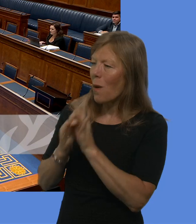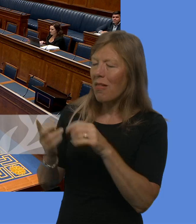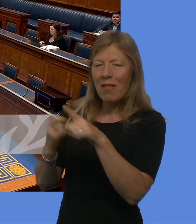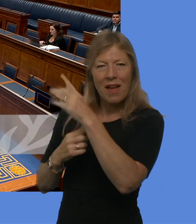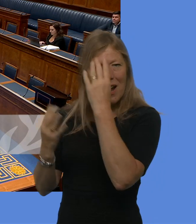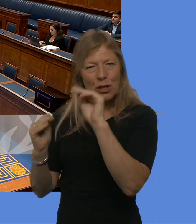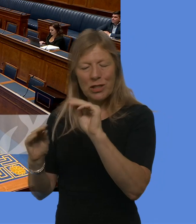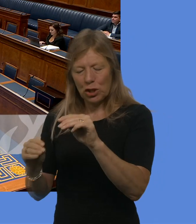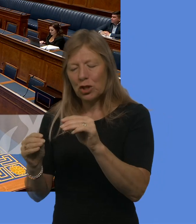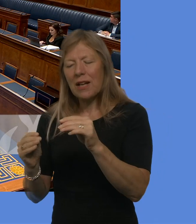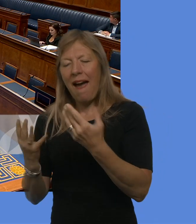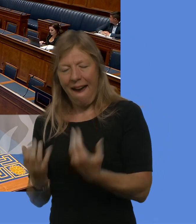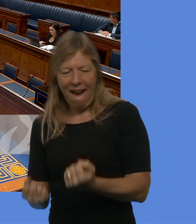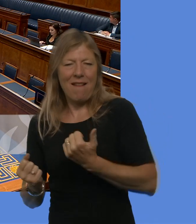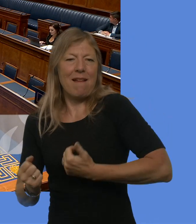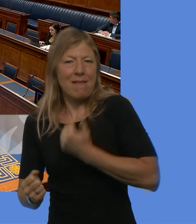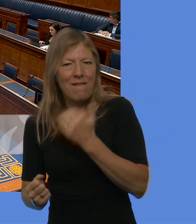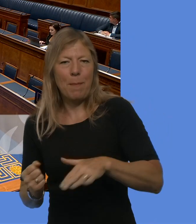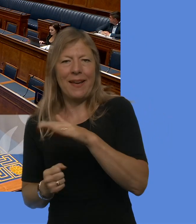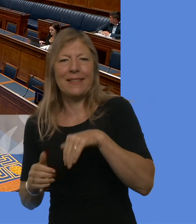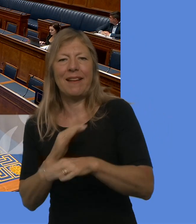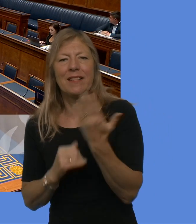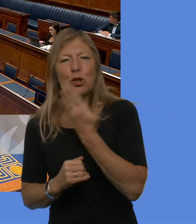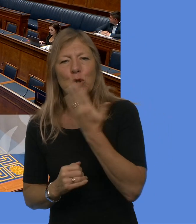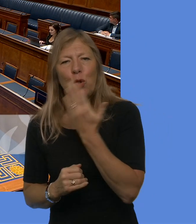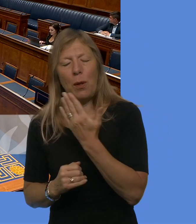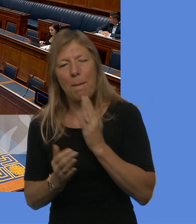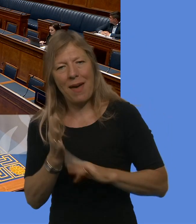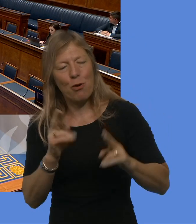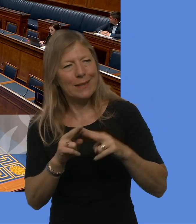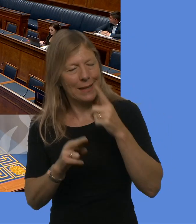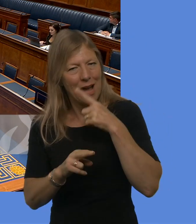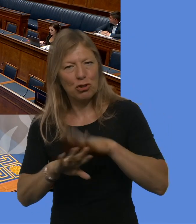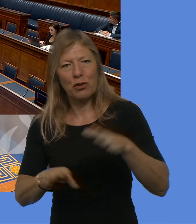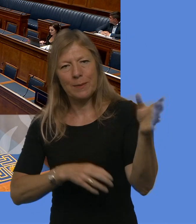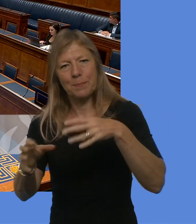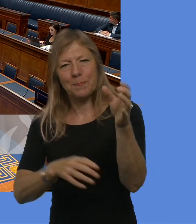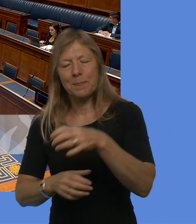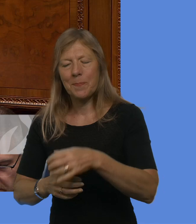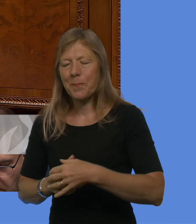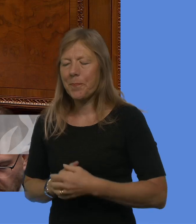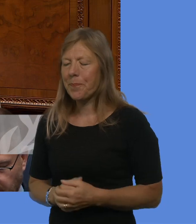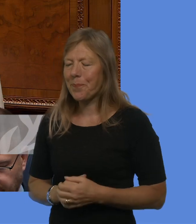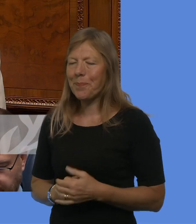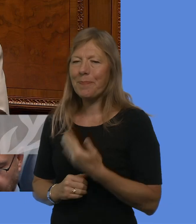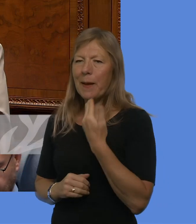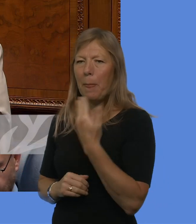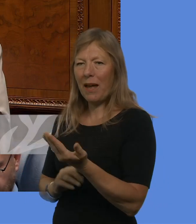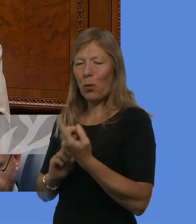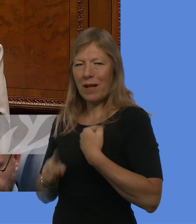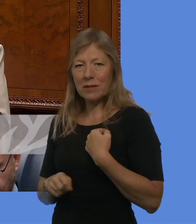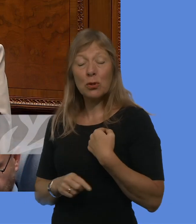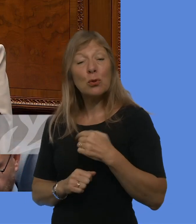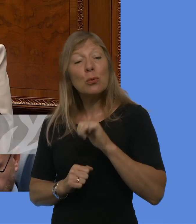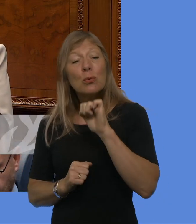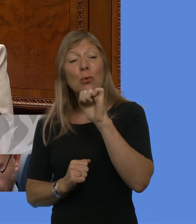Loughlin. Thank you, Minister, for your answer. Your department's implementation strategy for integrated education actually